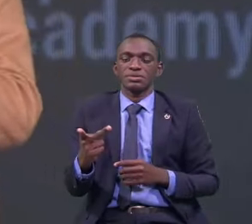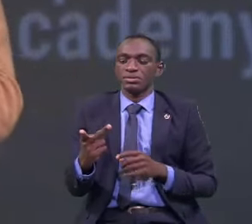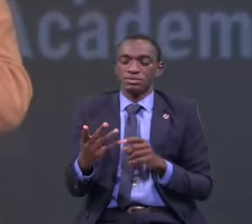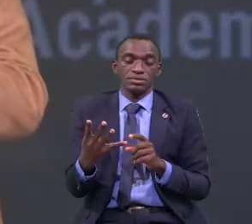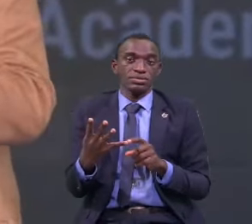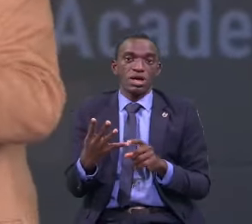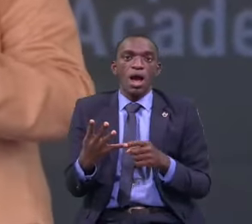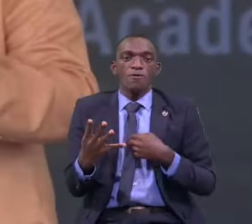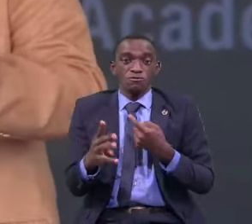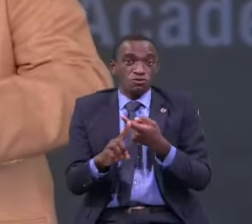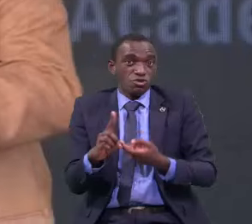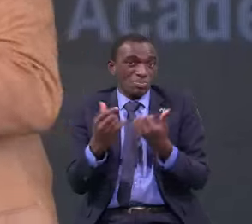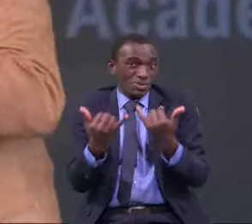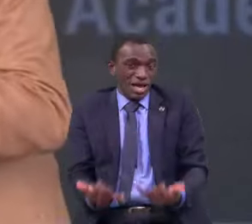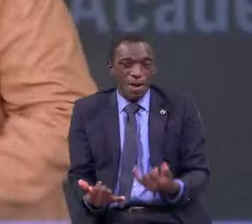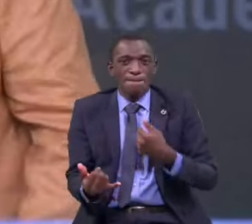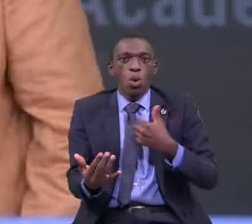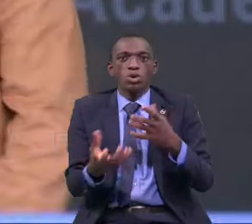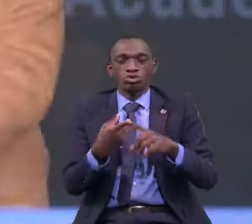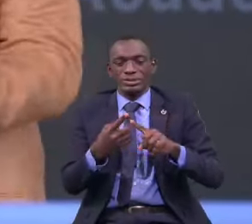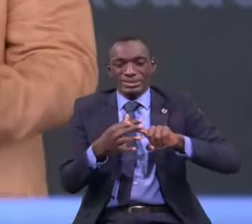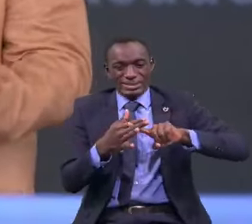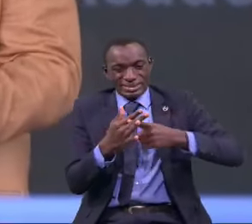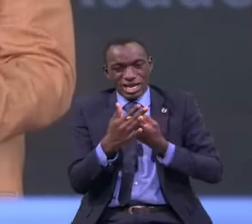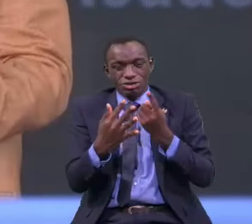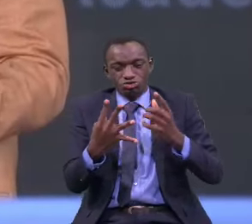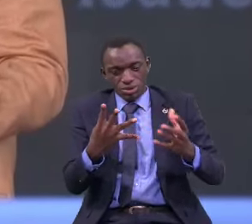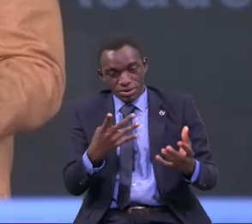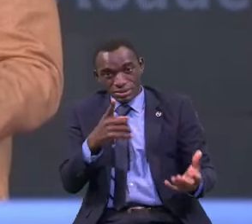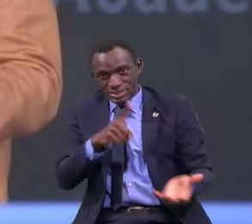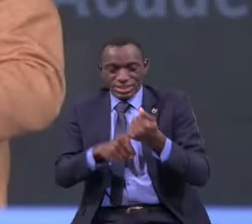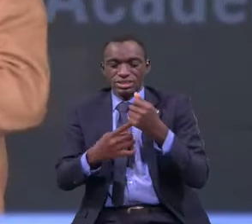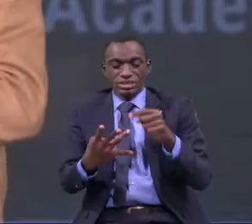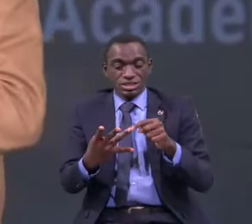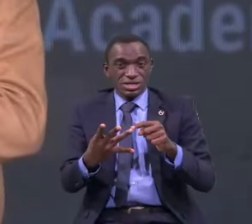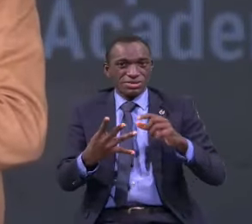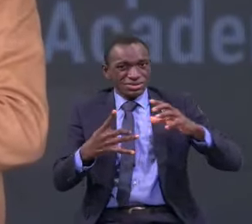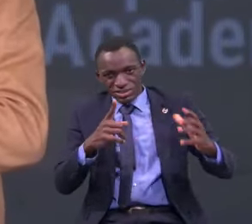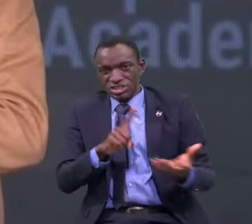From today, I want to begin to seize the opportunities that I have.